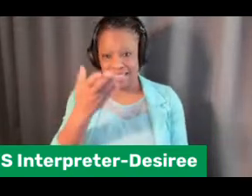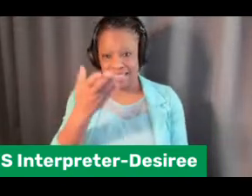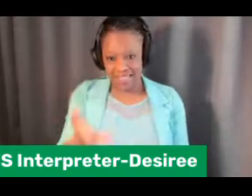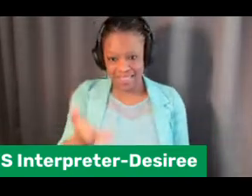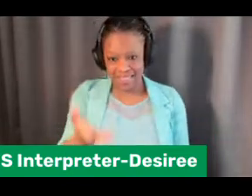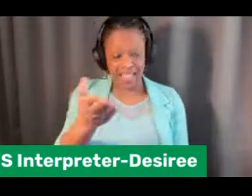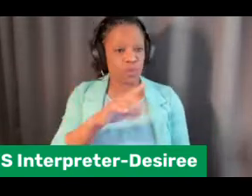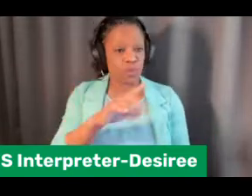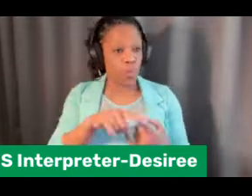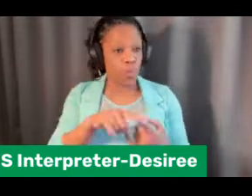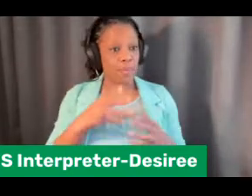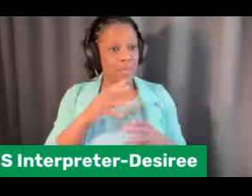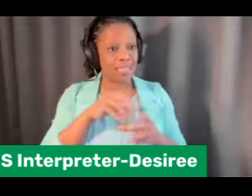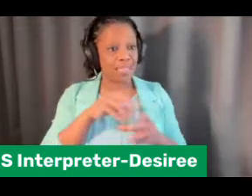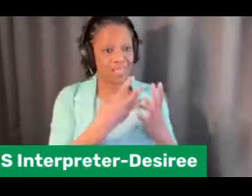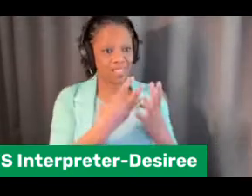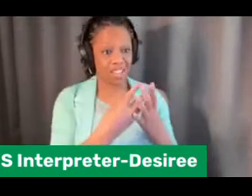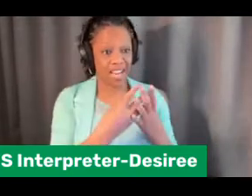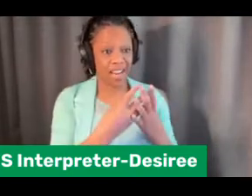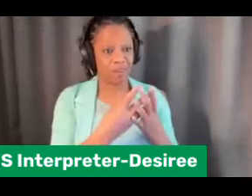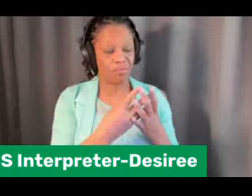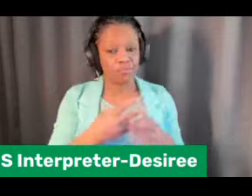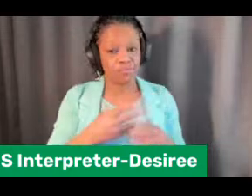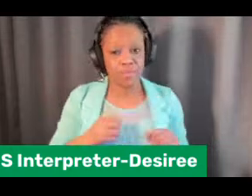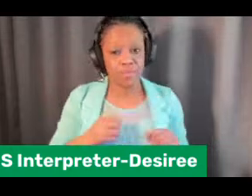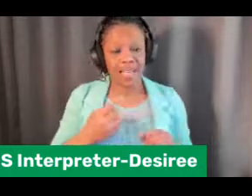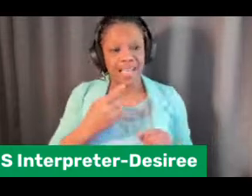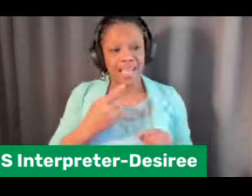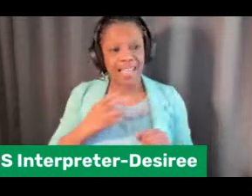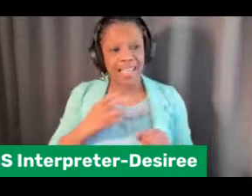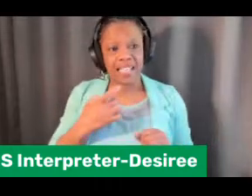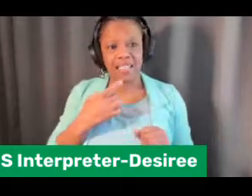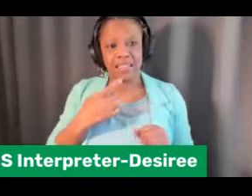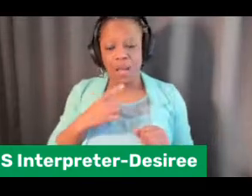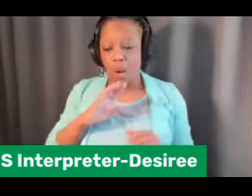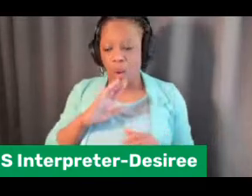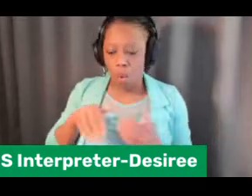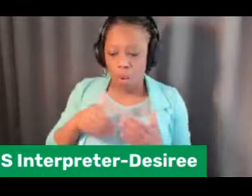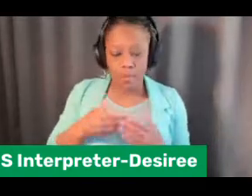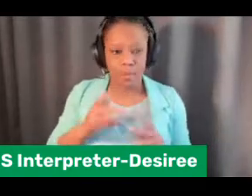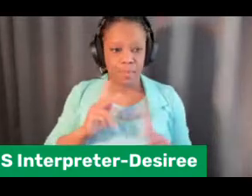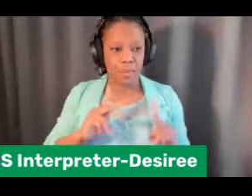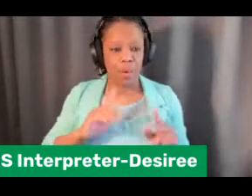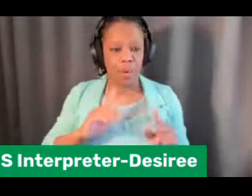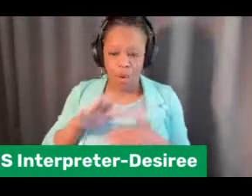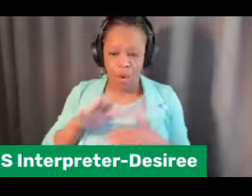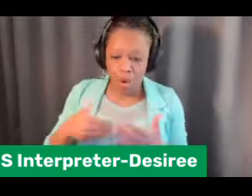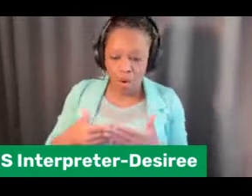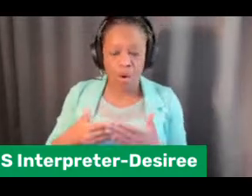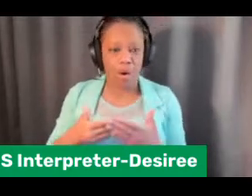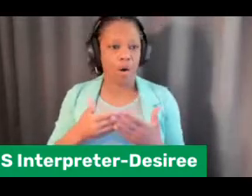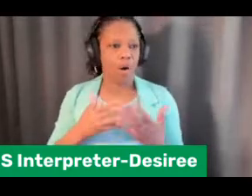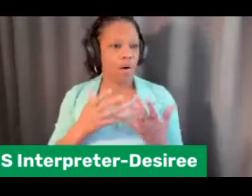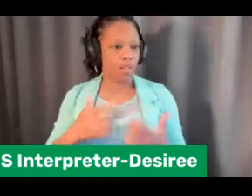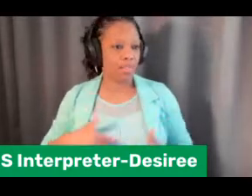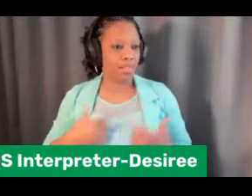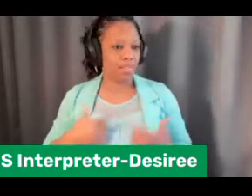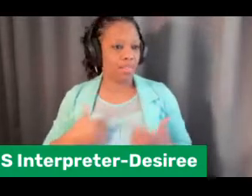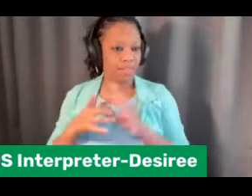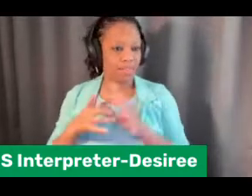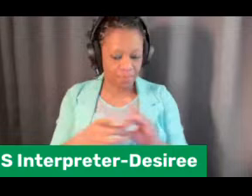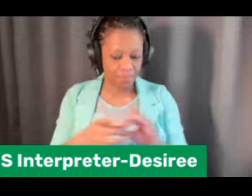all people, all life is interrelated, right? Whatever happens to one directly affects all